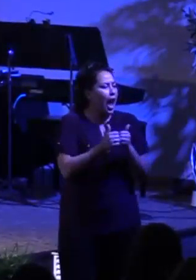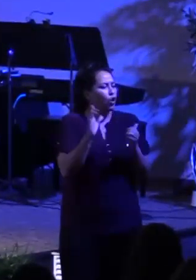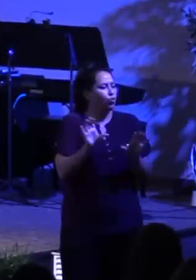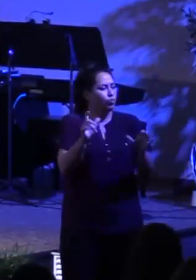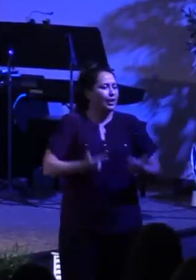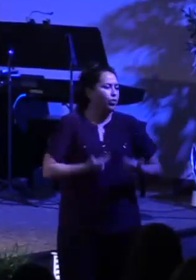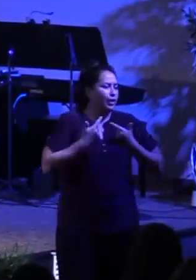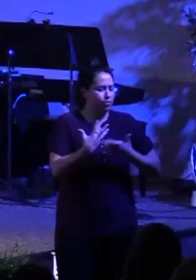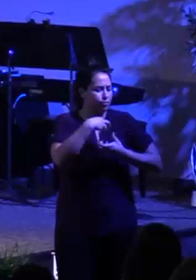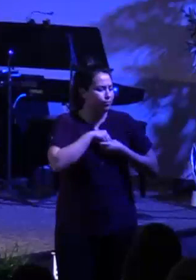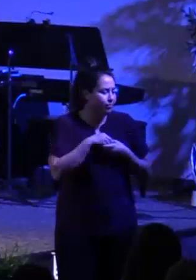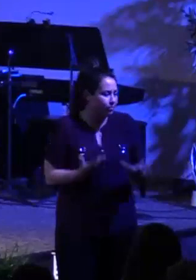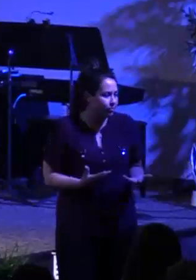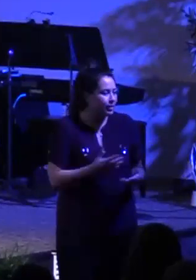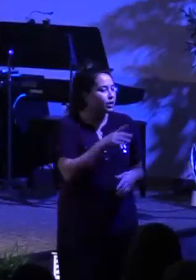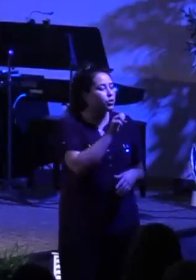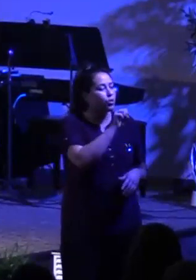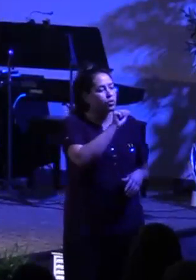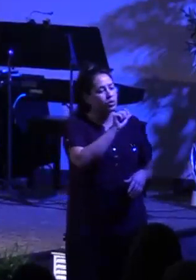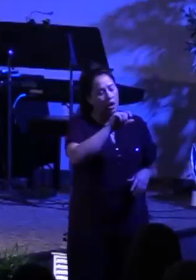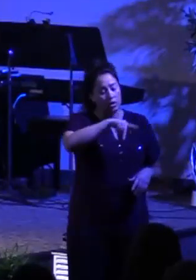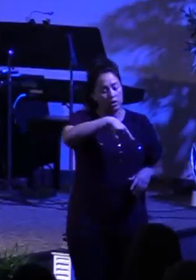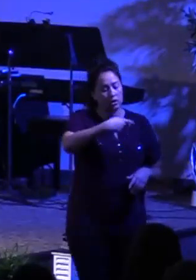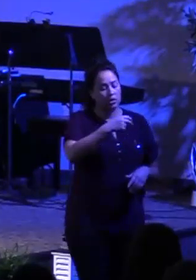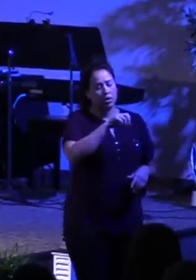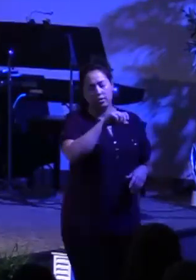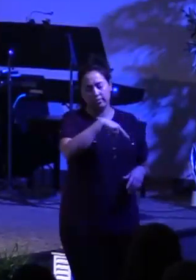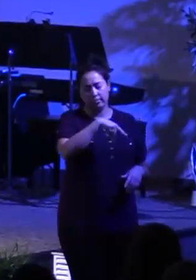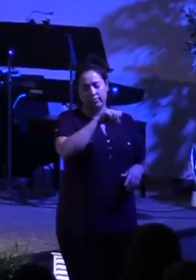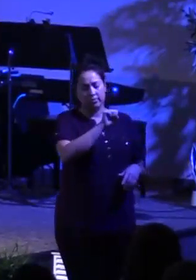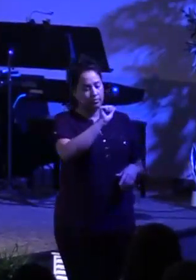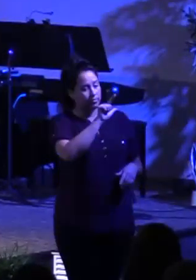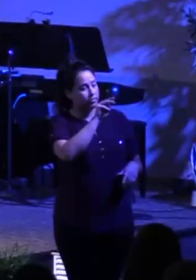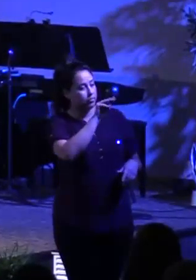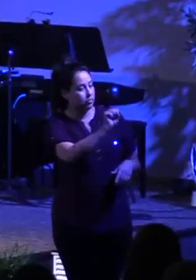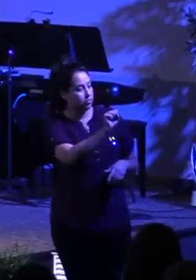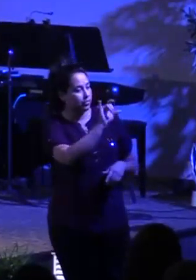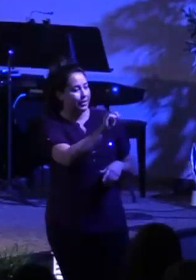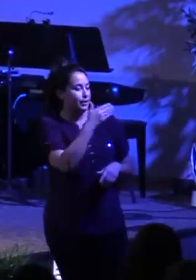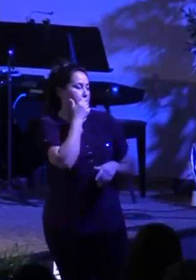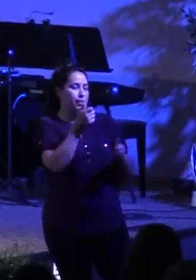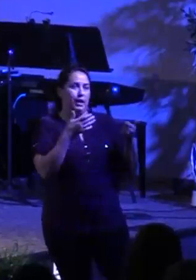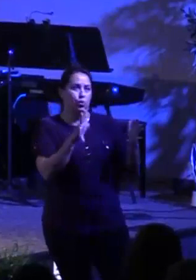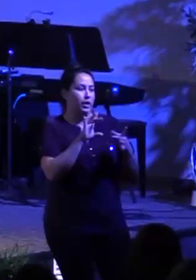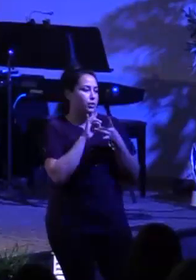read Psalms, for example, Psalms is one of the best vehicles for shalom, because you see the